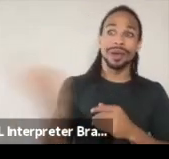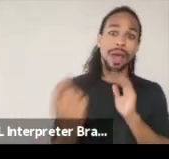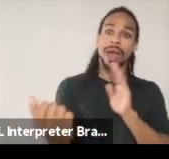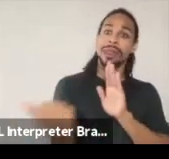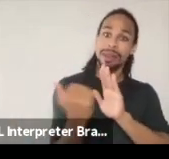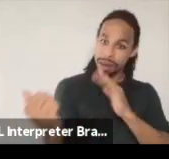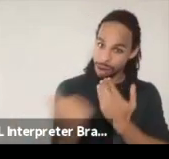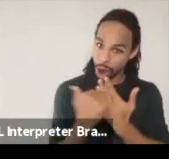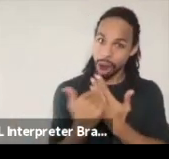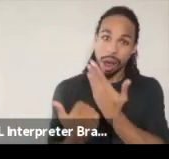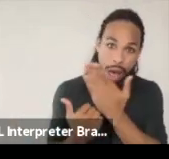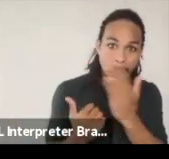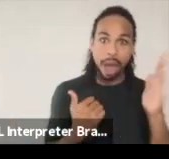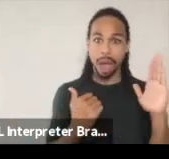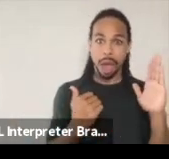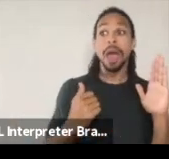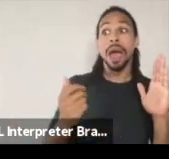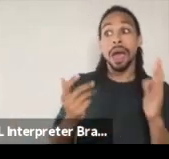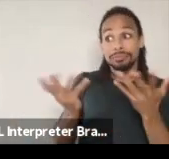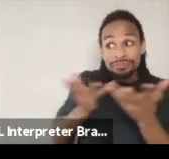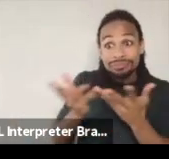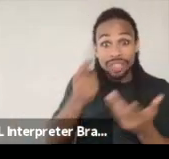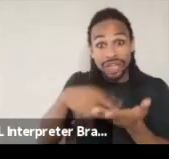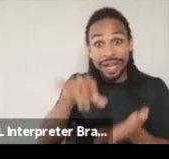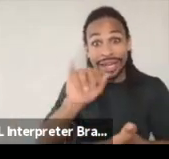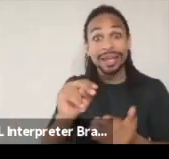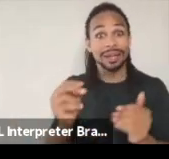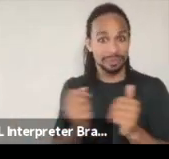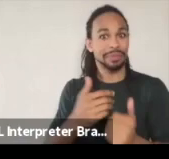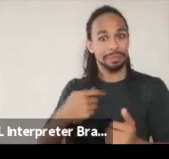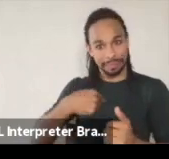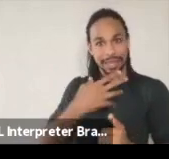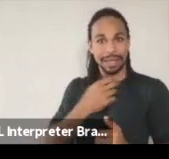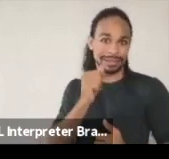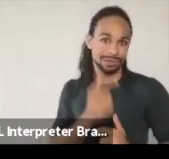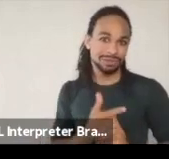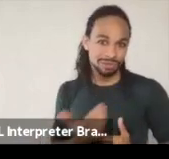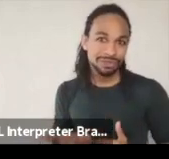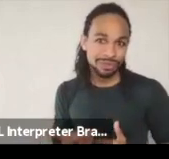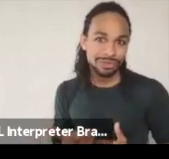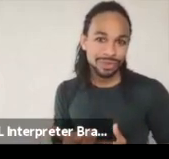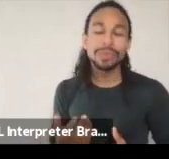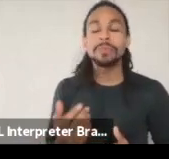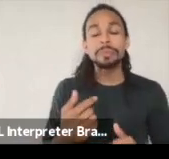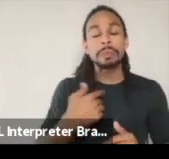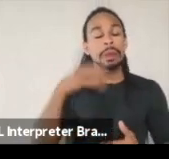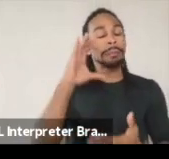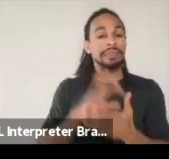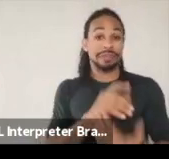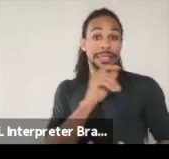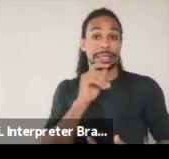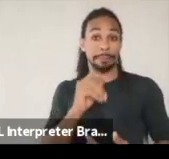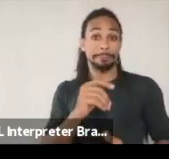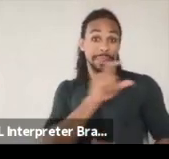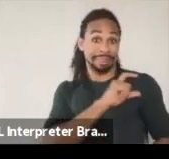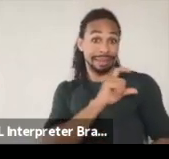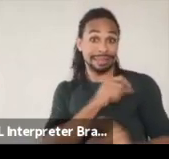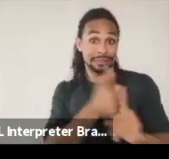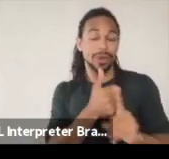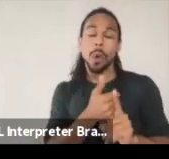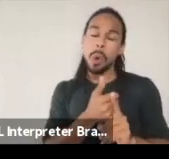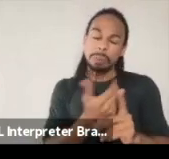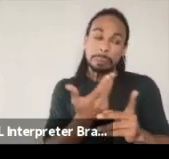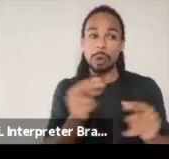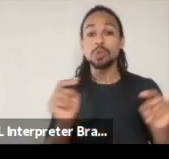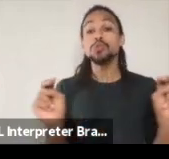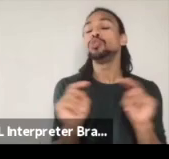us. But I believed that police were sort of a neutral ground. And, you know, actually